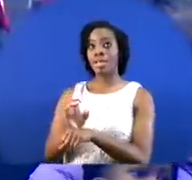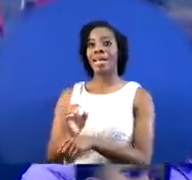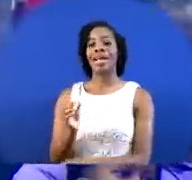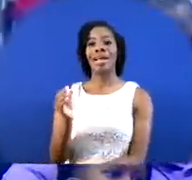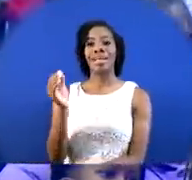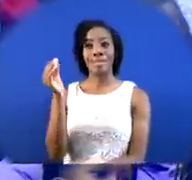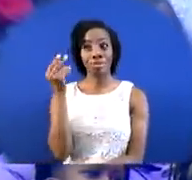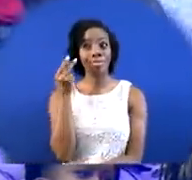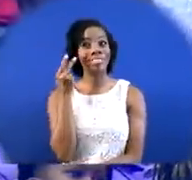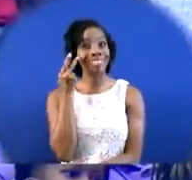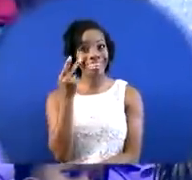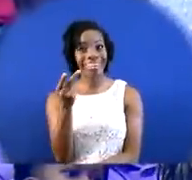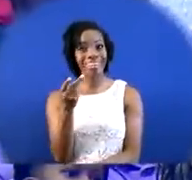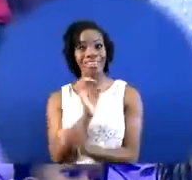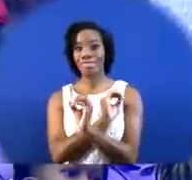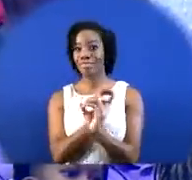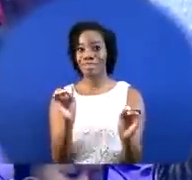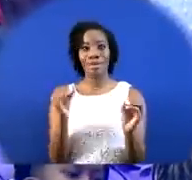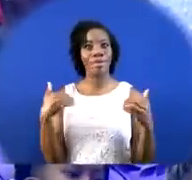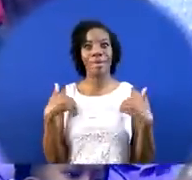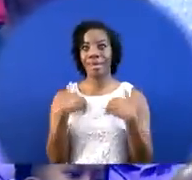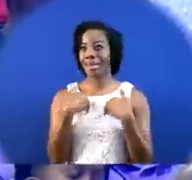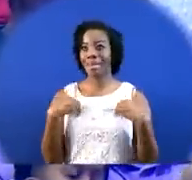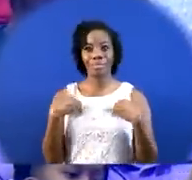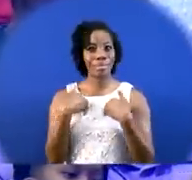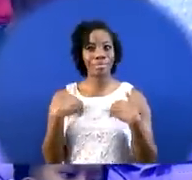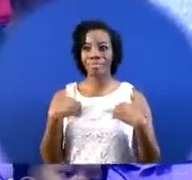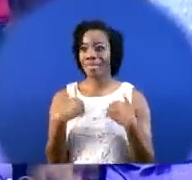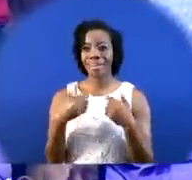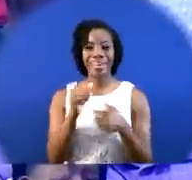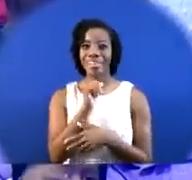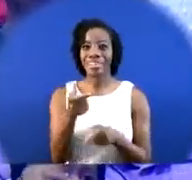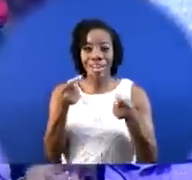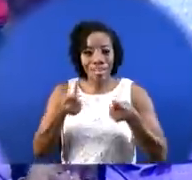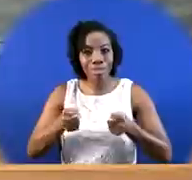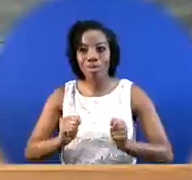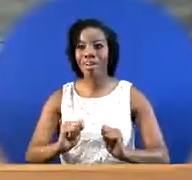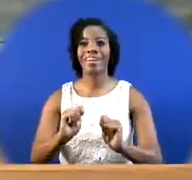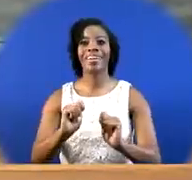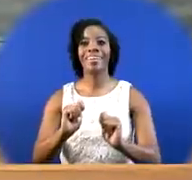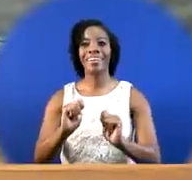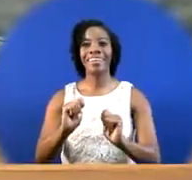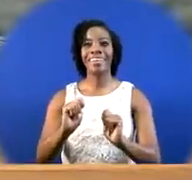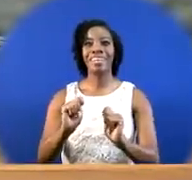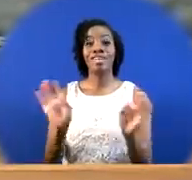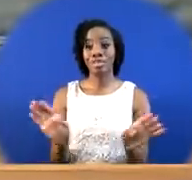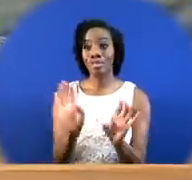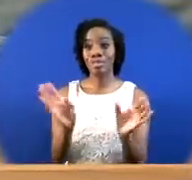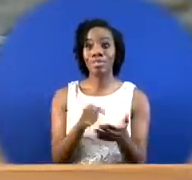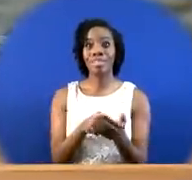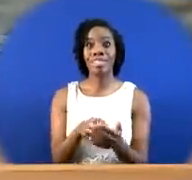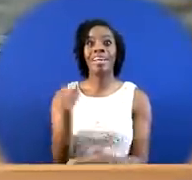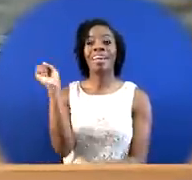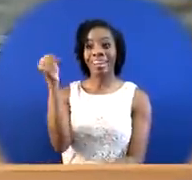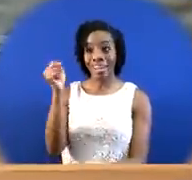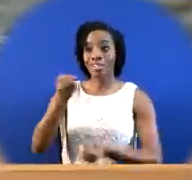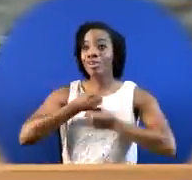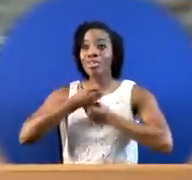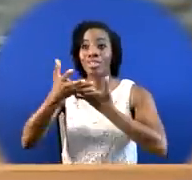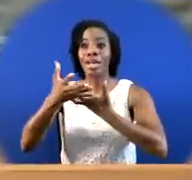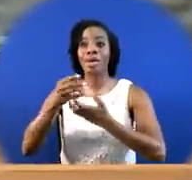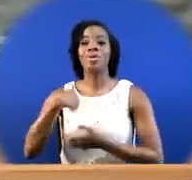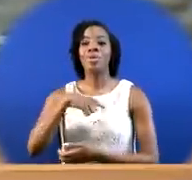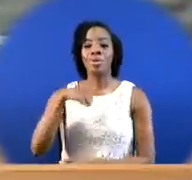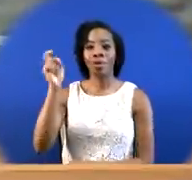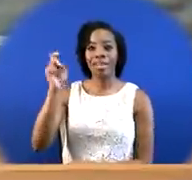coming in this church, because he wasn't trying to be bothered with me. He said, yeah, y'all gonna shout. We gotta clean it